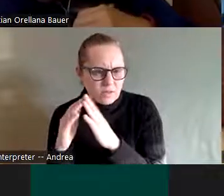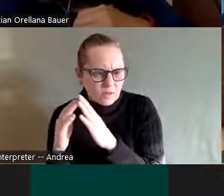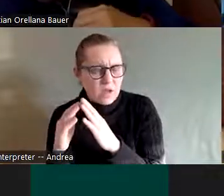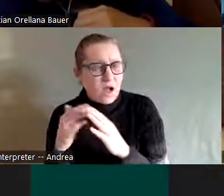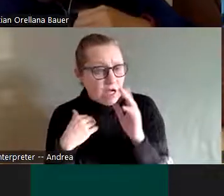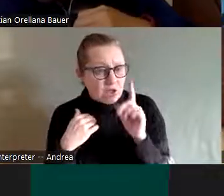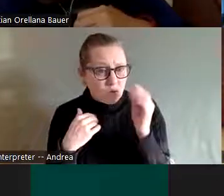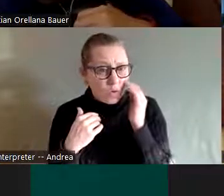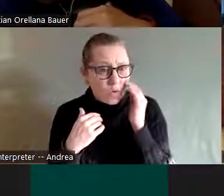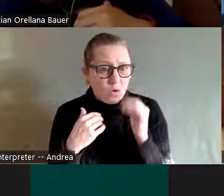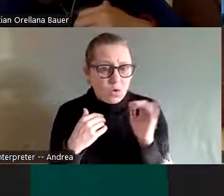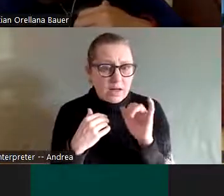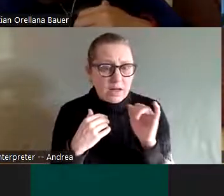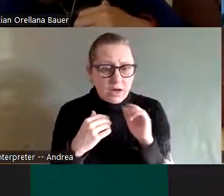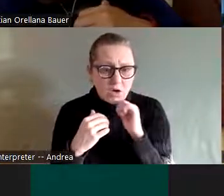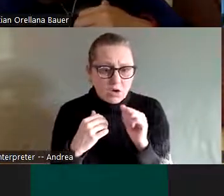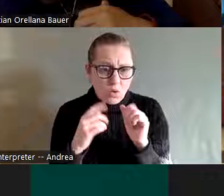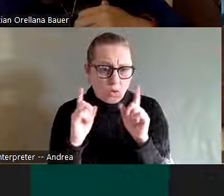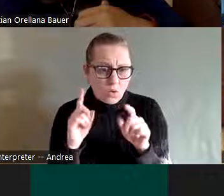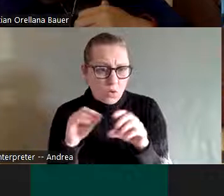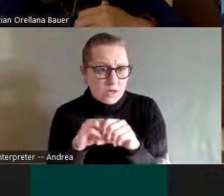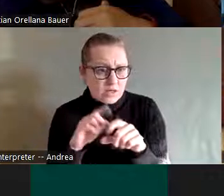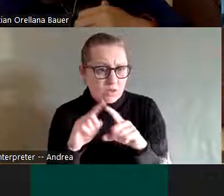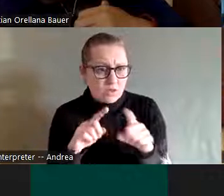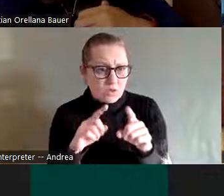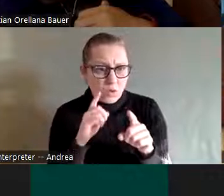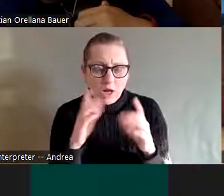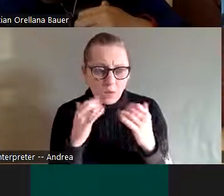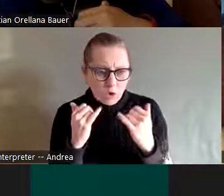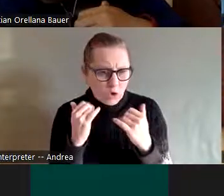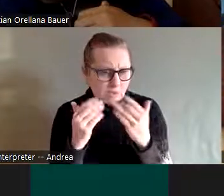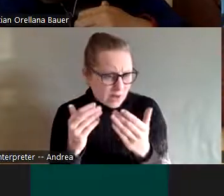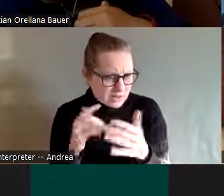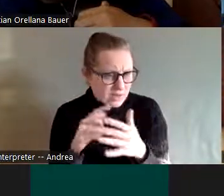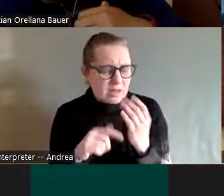know, like, you know, don't go into like what our current processes are, what we're